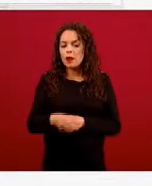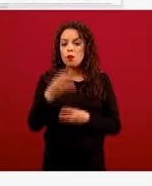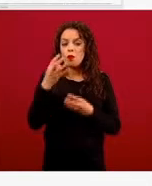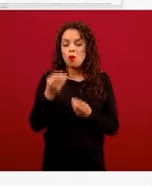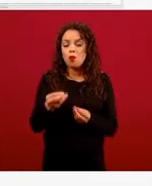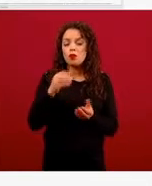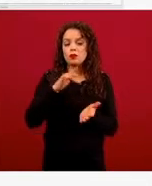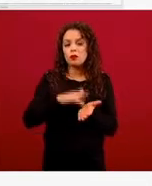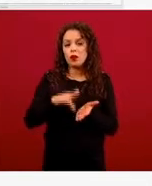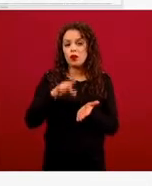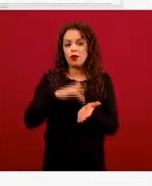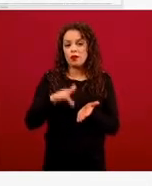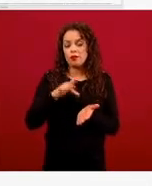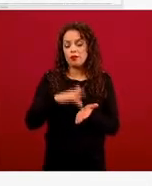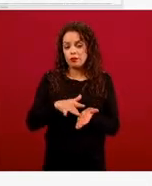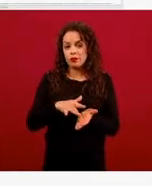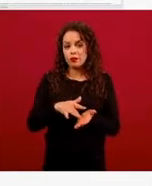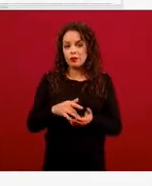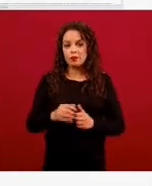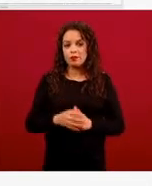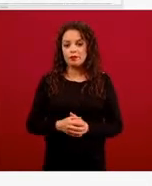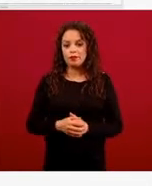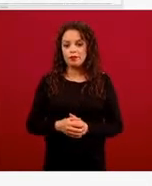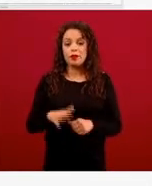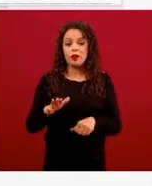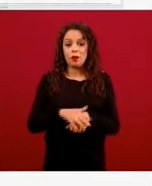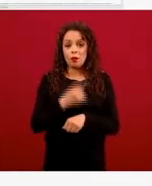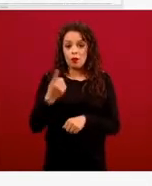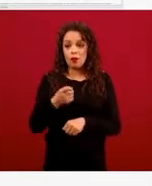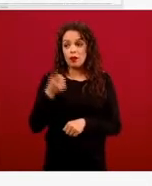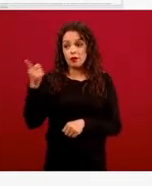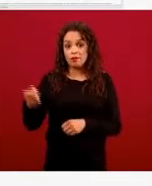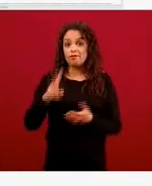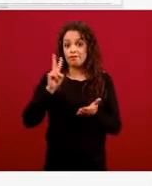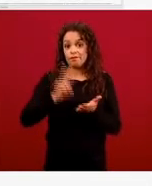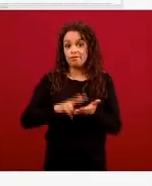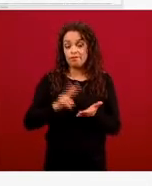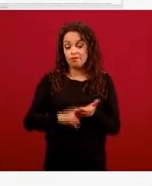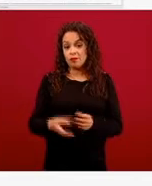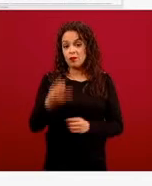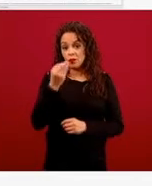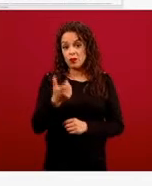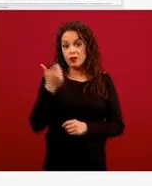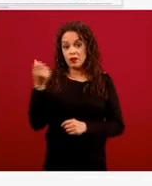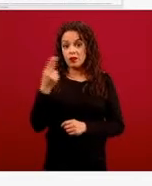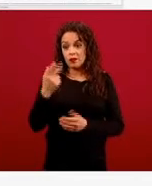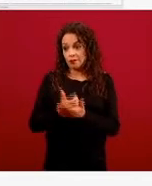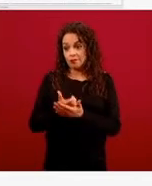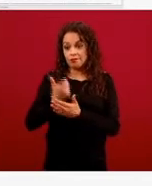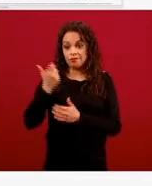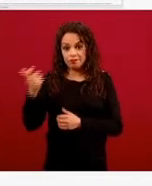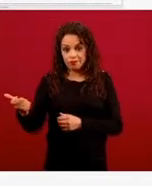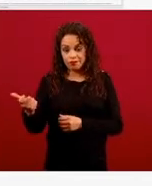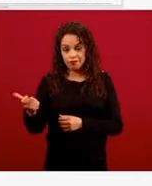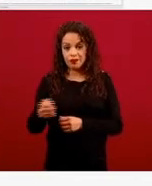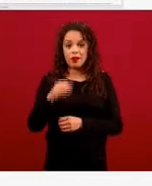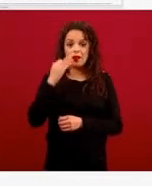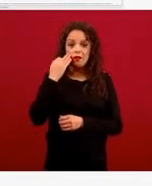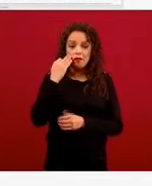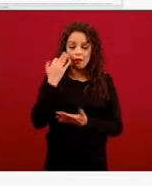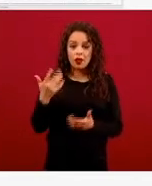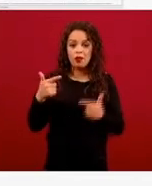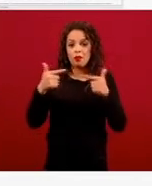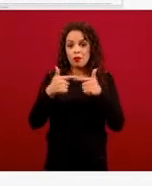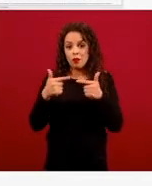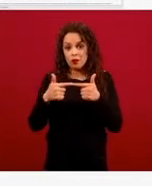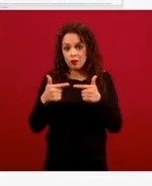YouTube. They are directly supporting us with what this normally